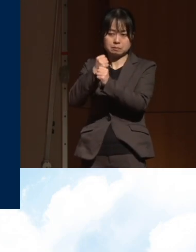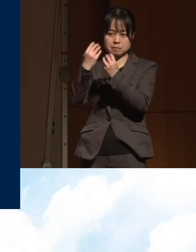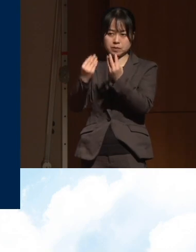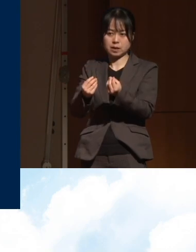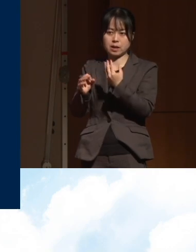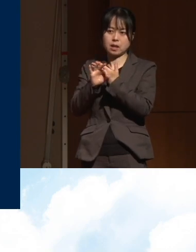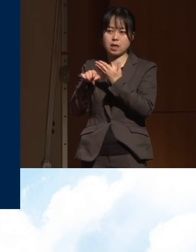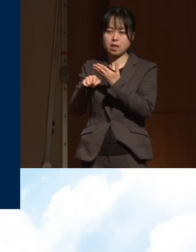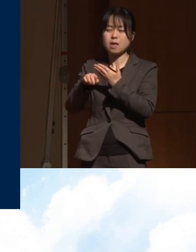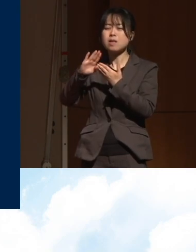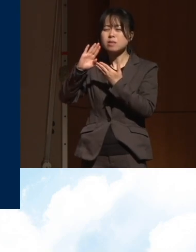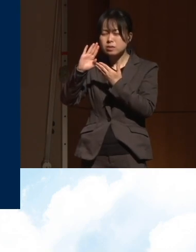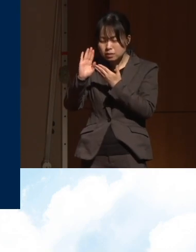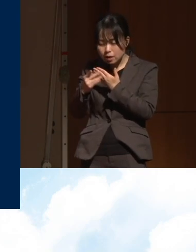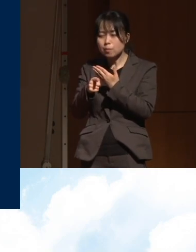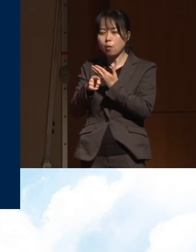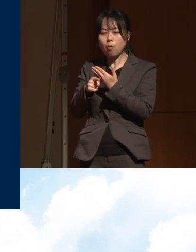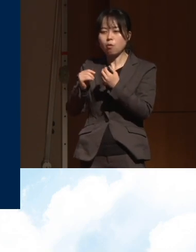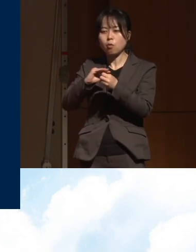Subsequently, CEPI